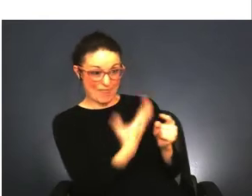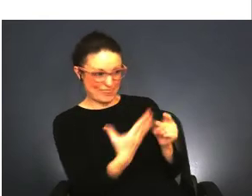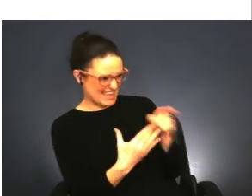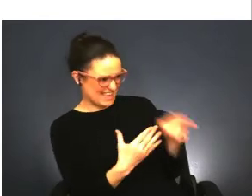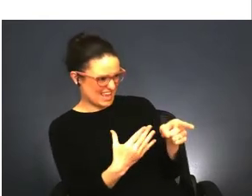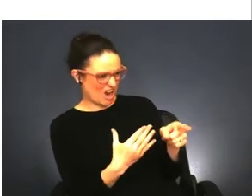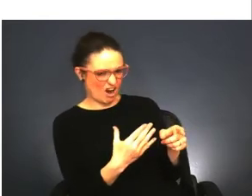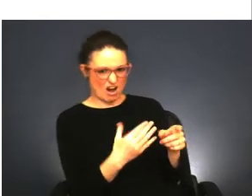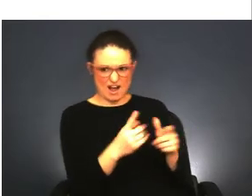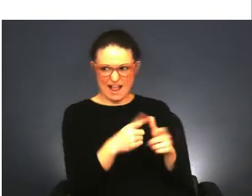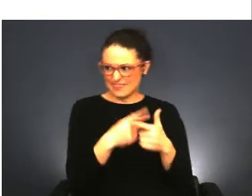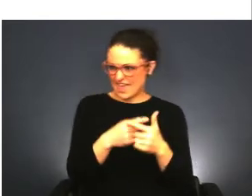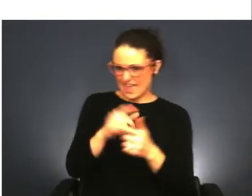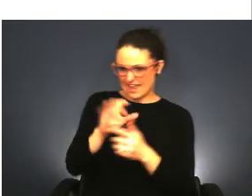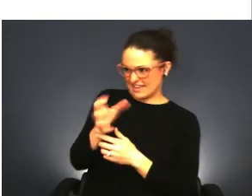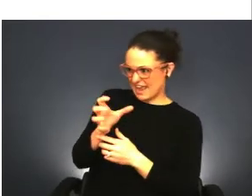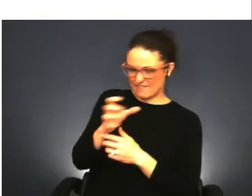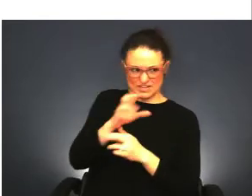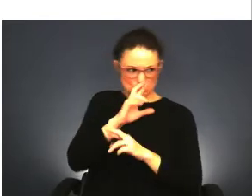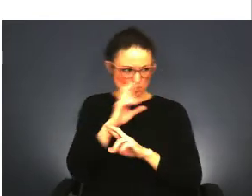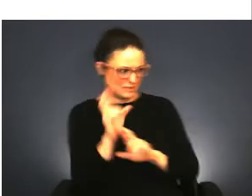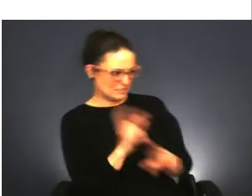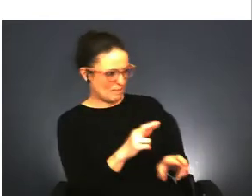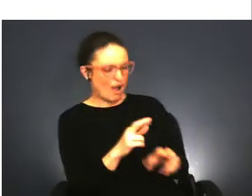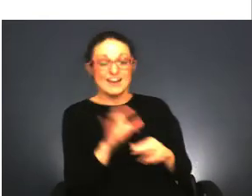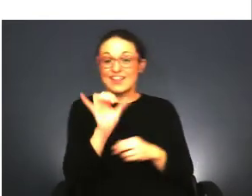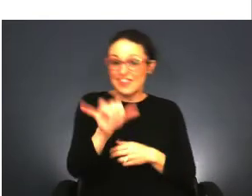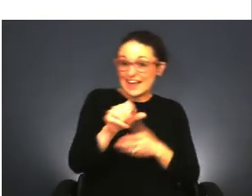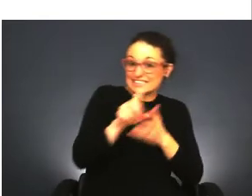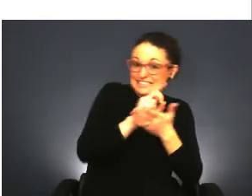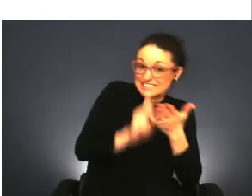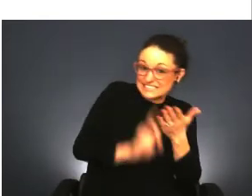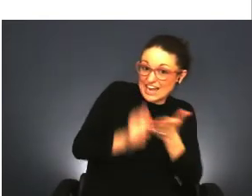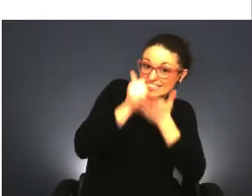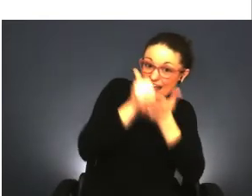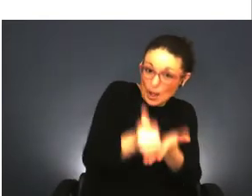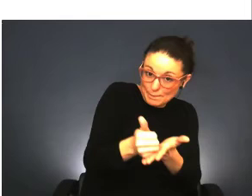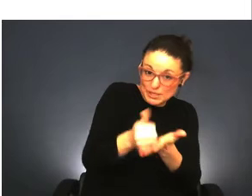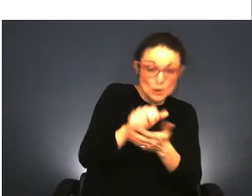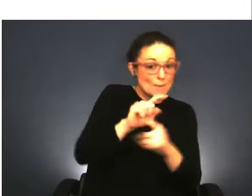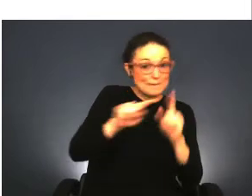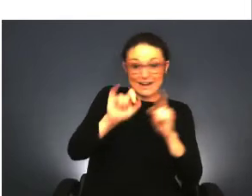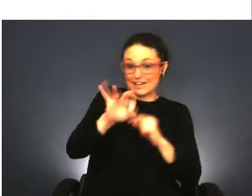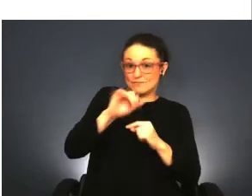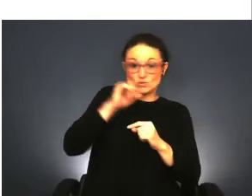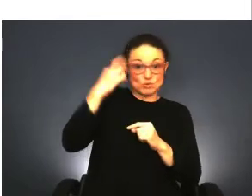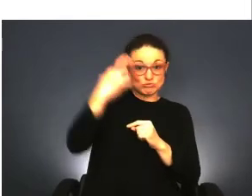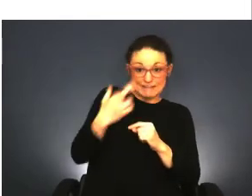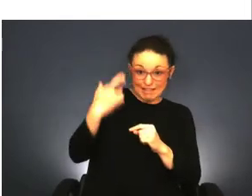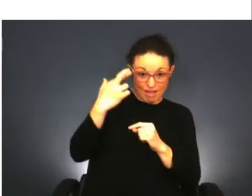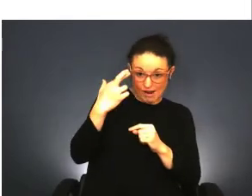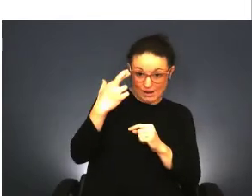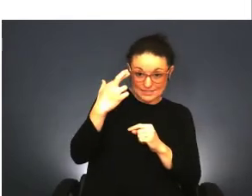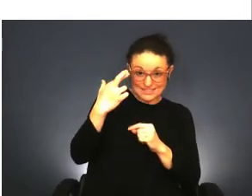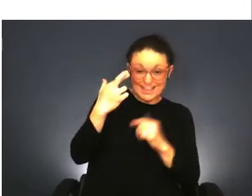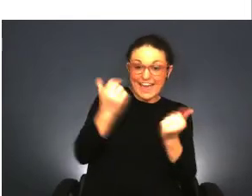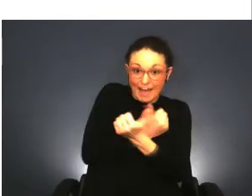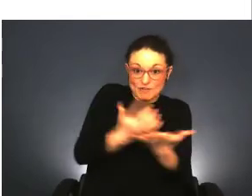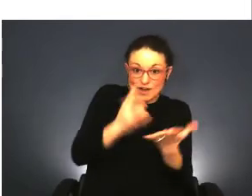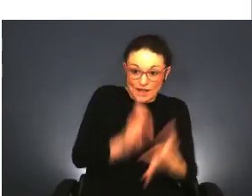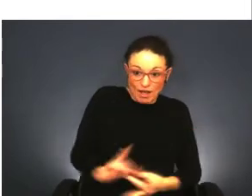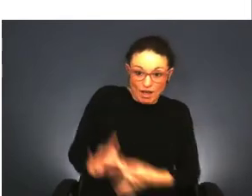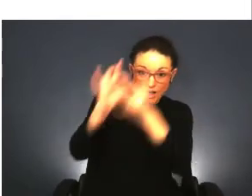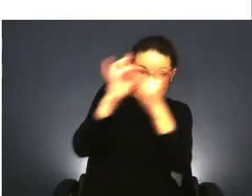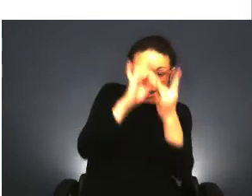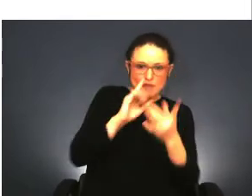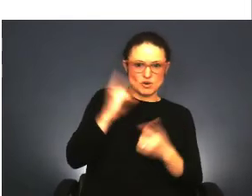in response to what you've done. That is designed to help you. If you don't know about it, then again, you're wondering what is